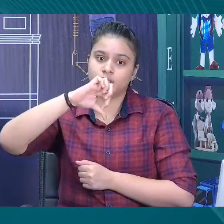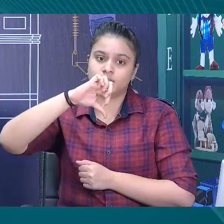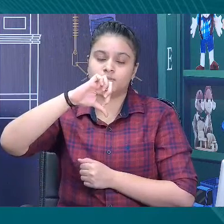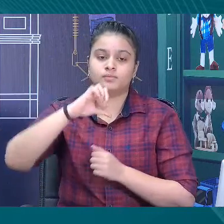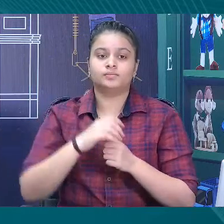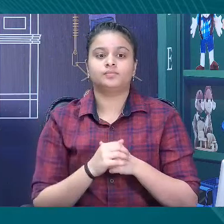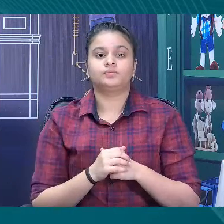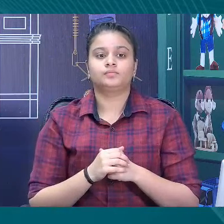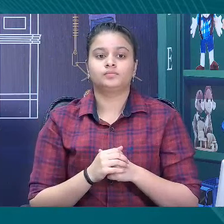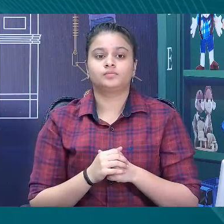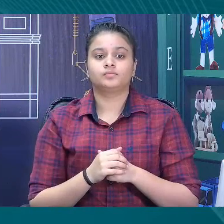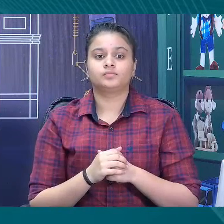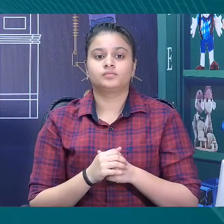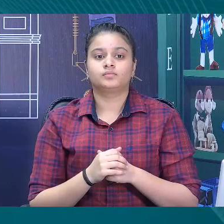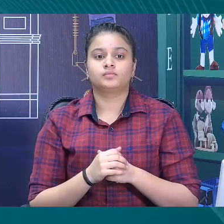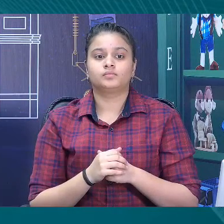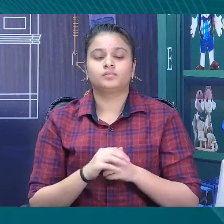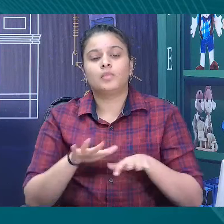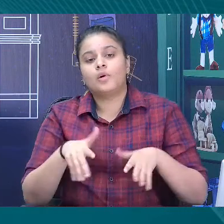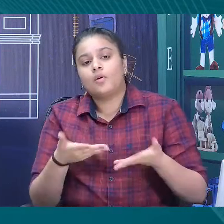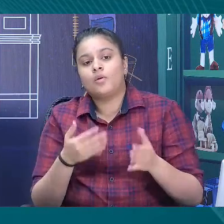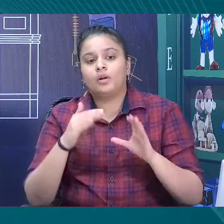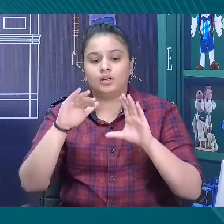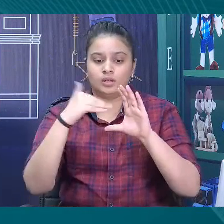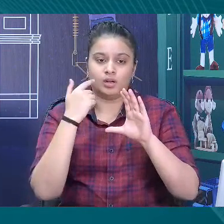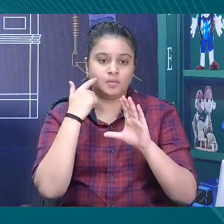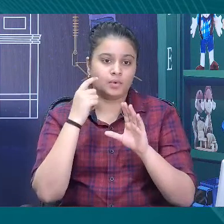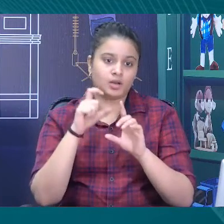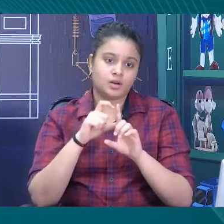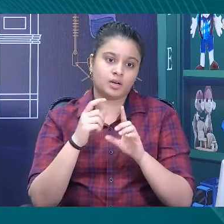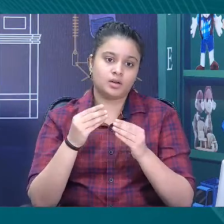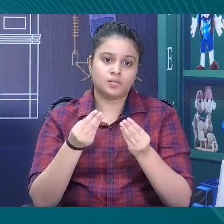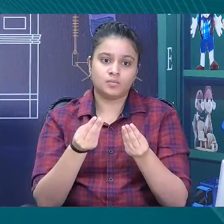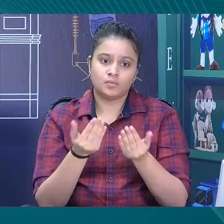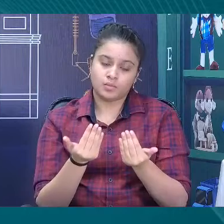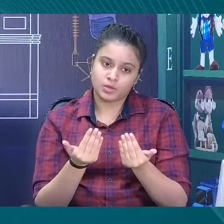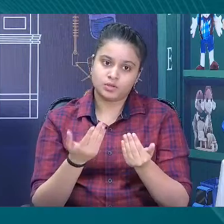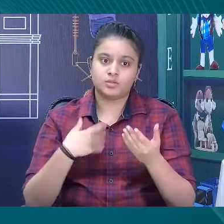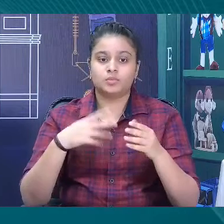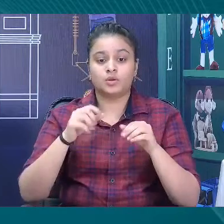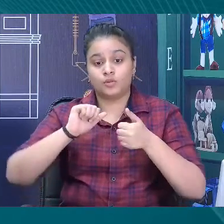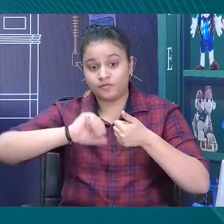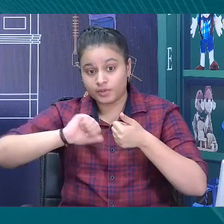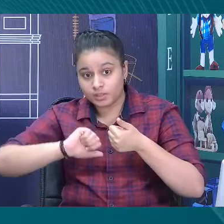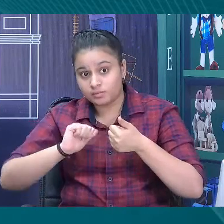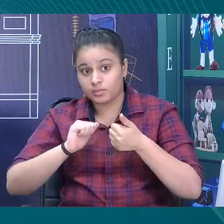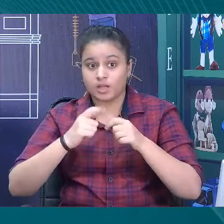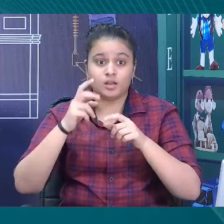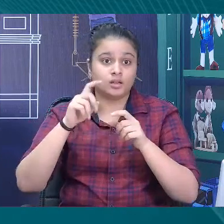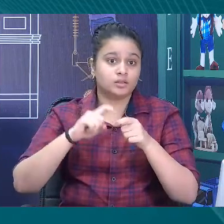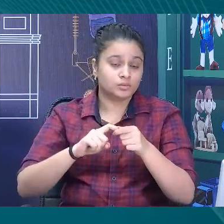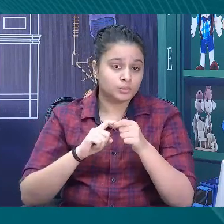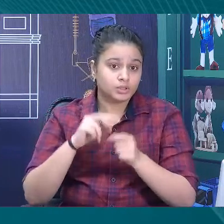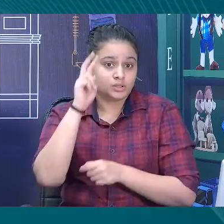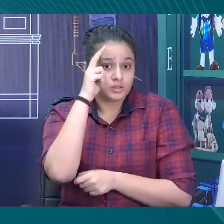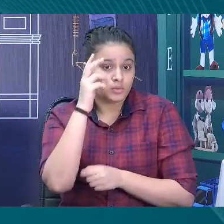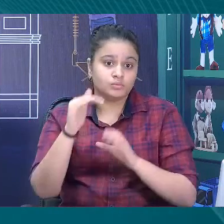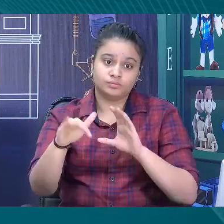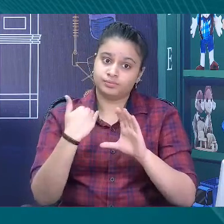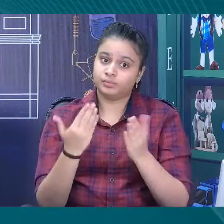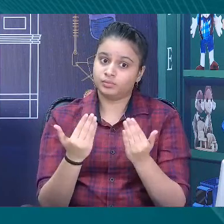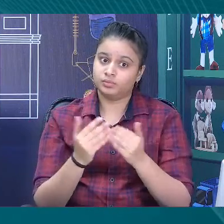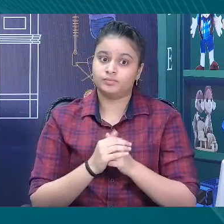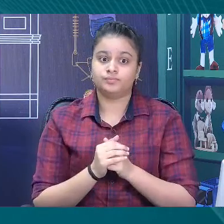8800440559. You can also email us your queries, suggestions and feedback. For that, our email ID